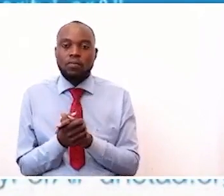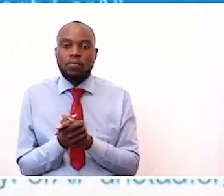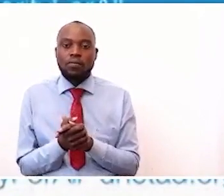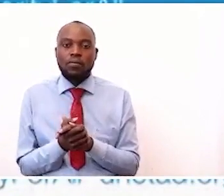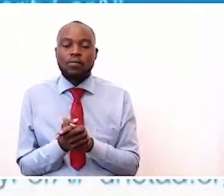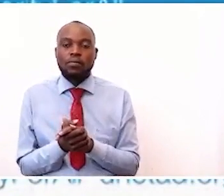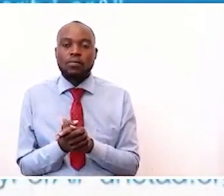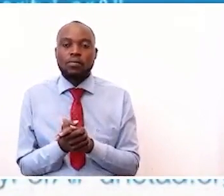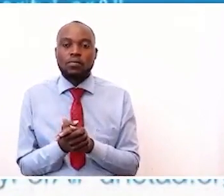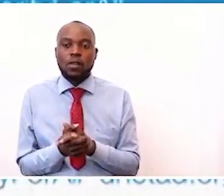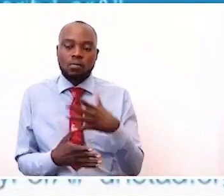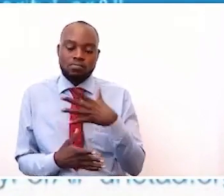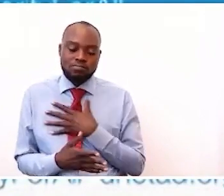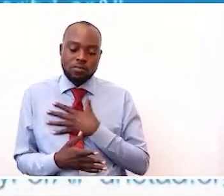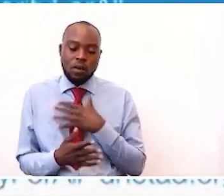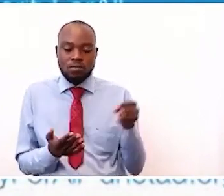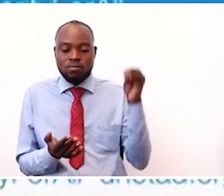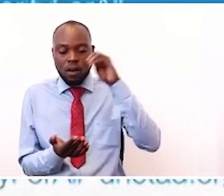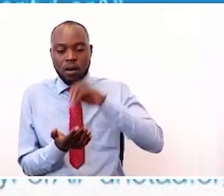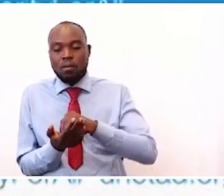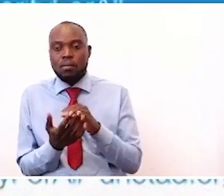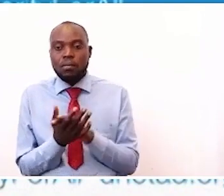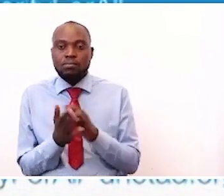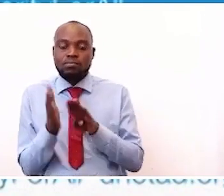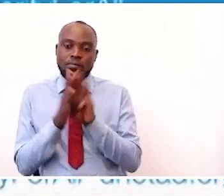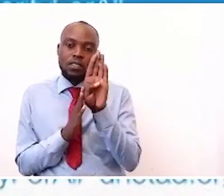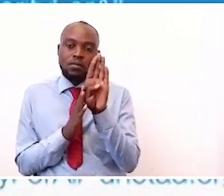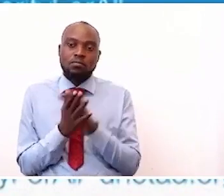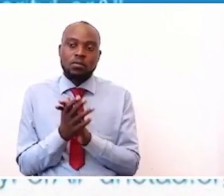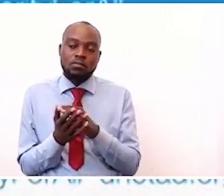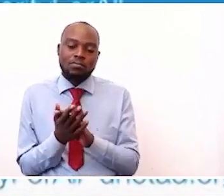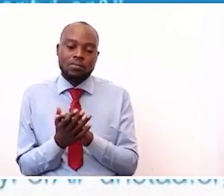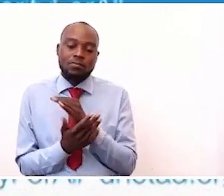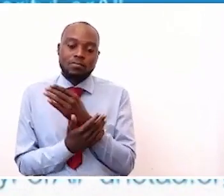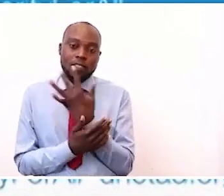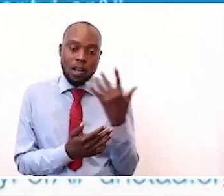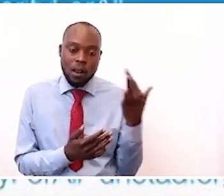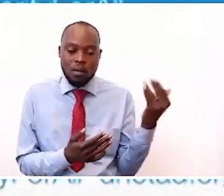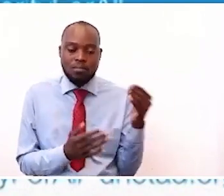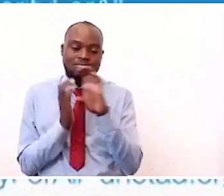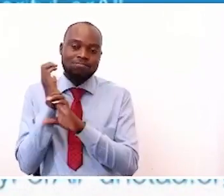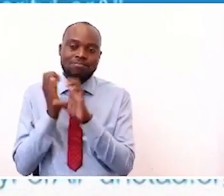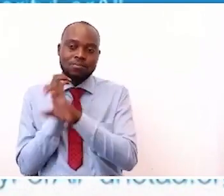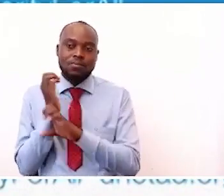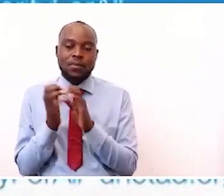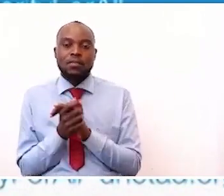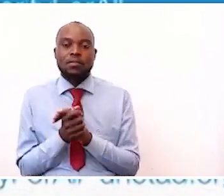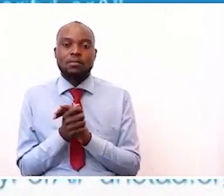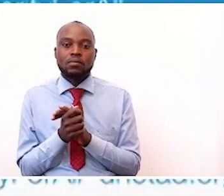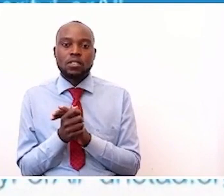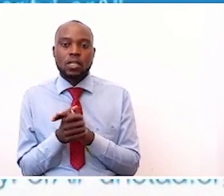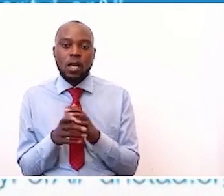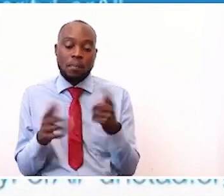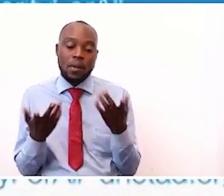of applying the model that we've developed to a number of countries, and certainly countries that are